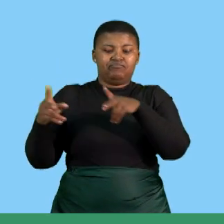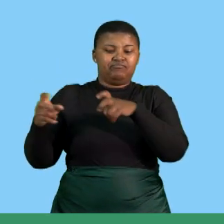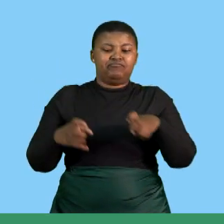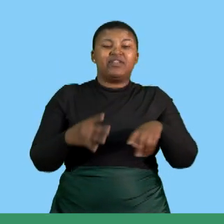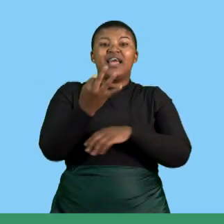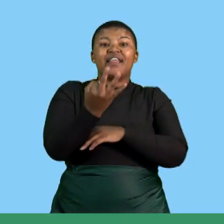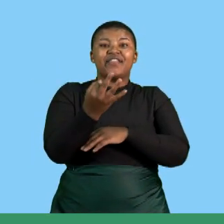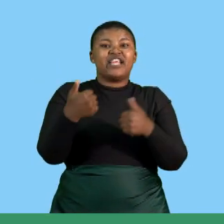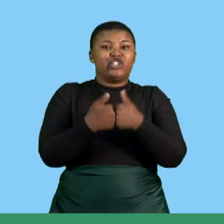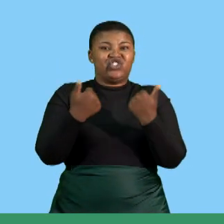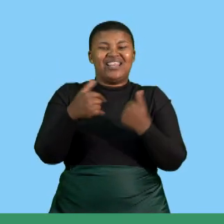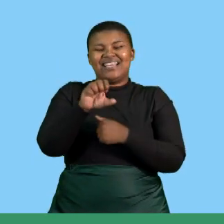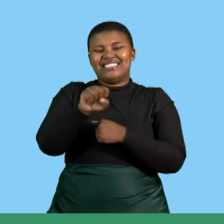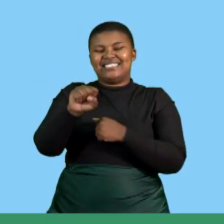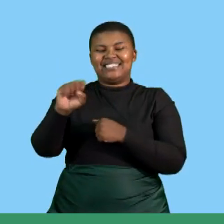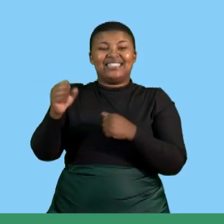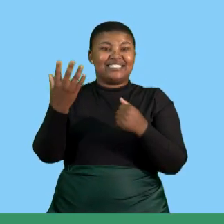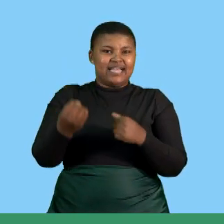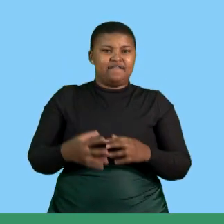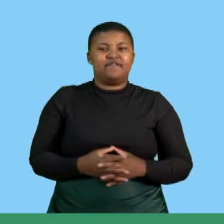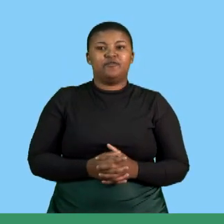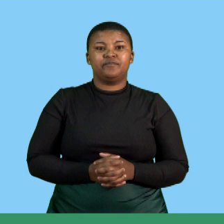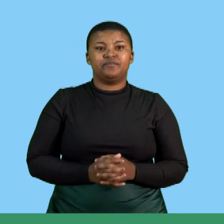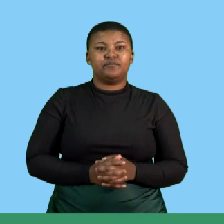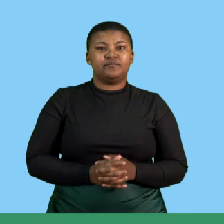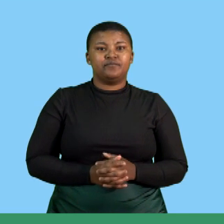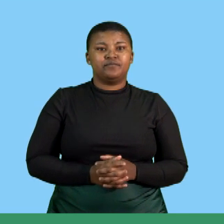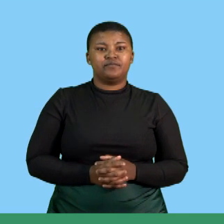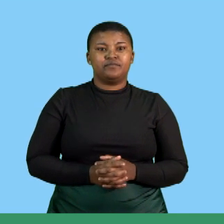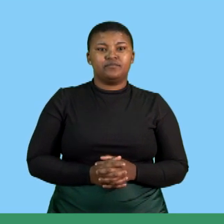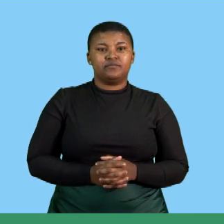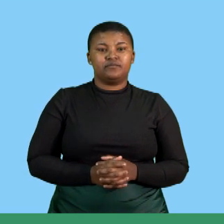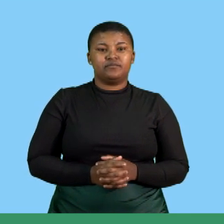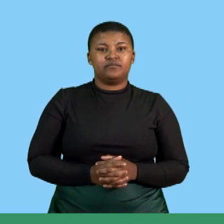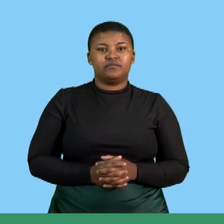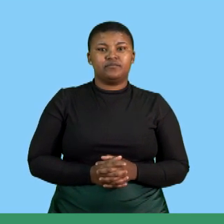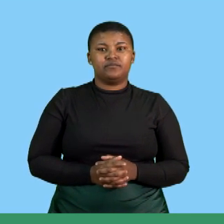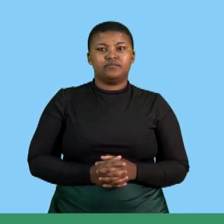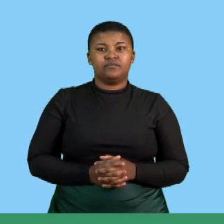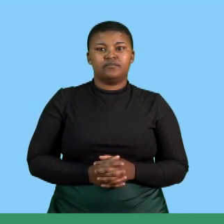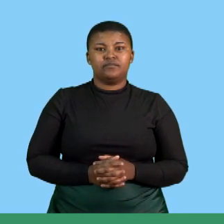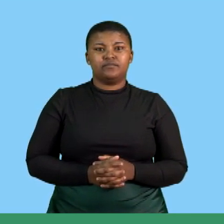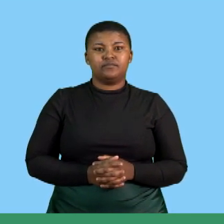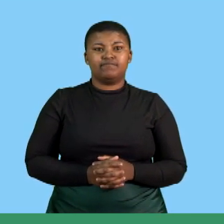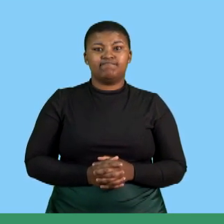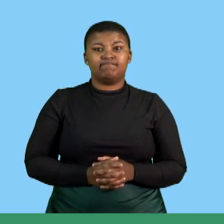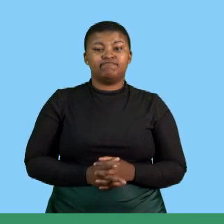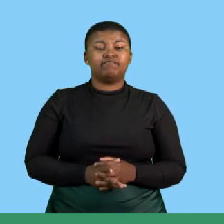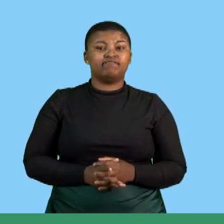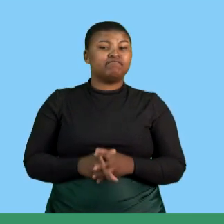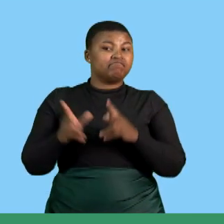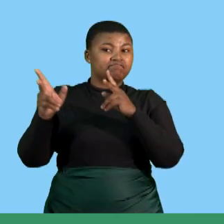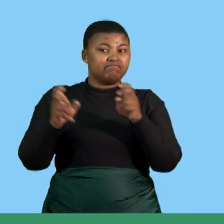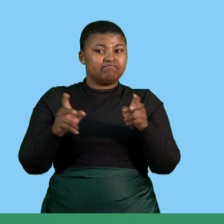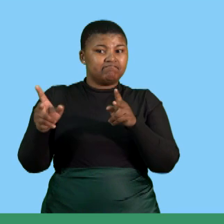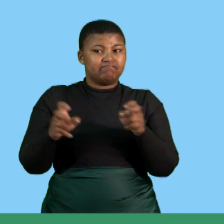by SSS. Classify, let me just first remove this red spot. Okay, so let's continue. Quote 3